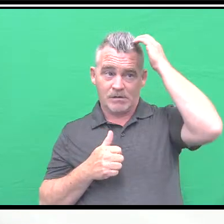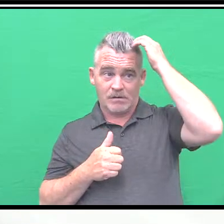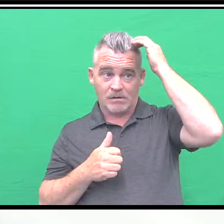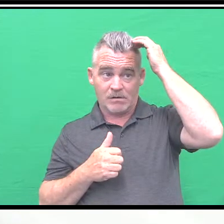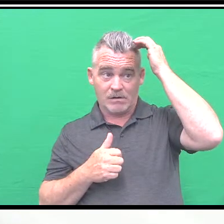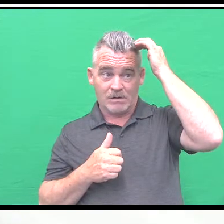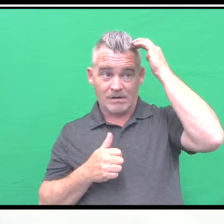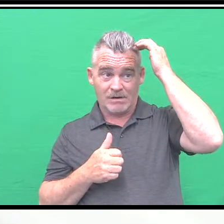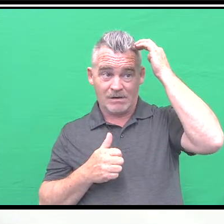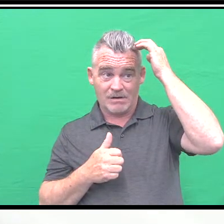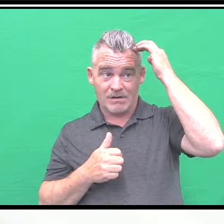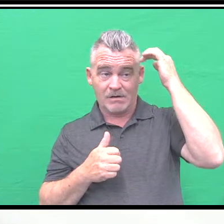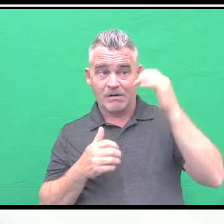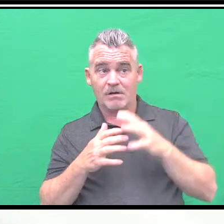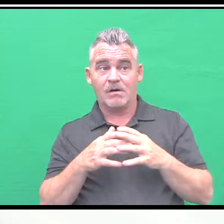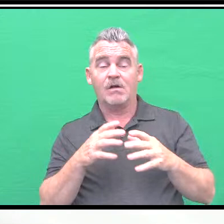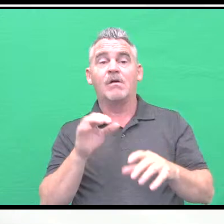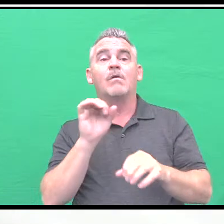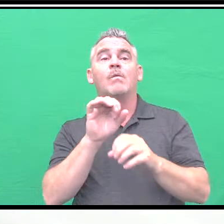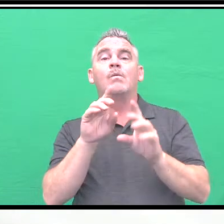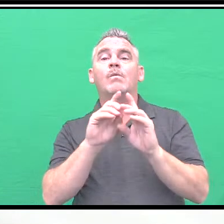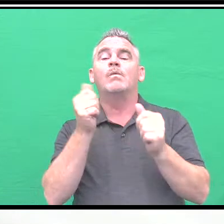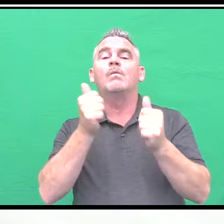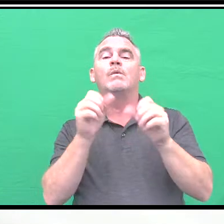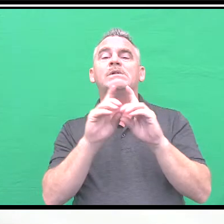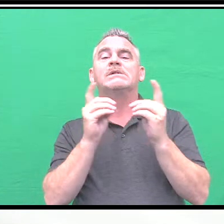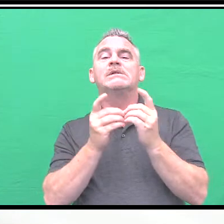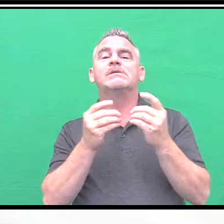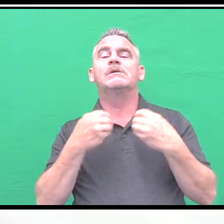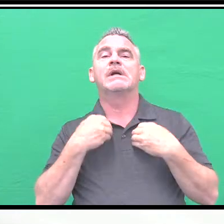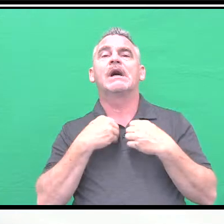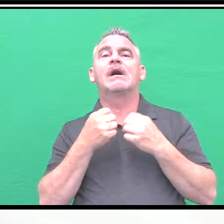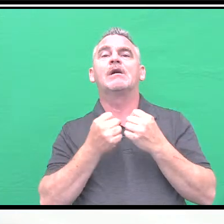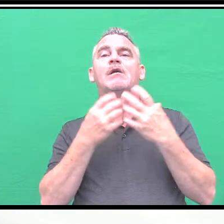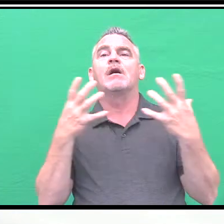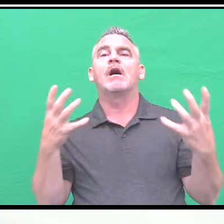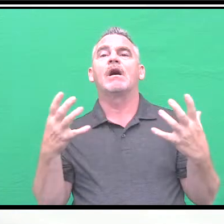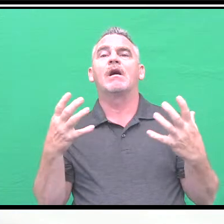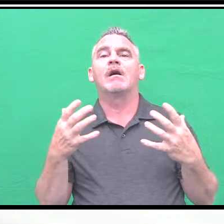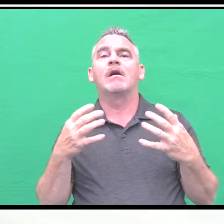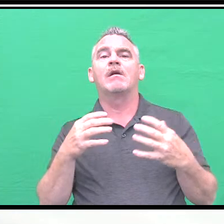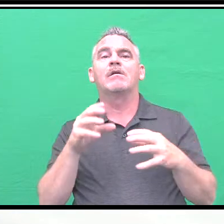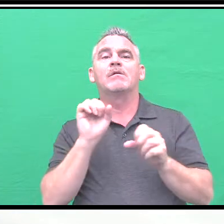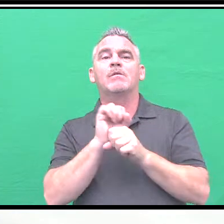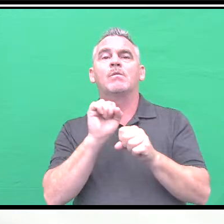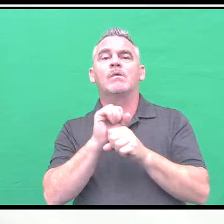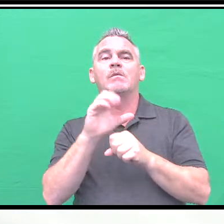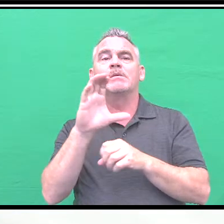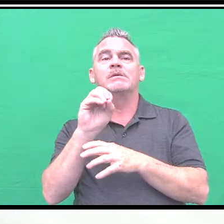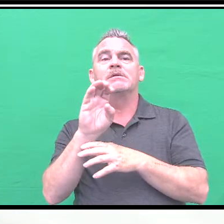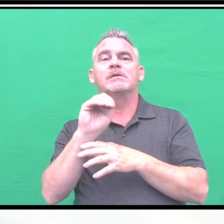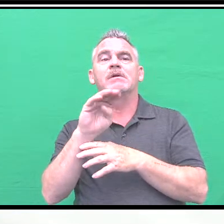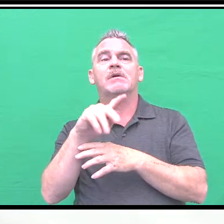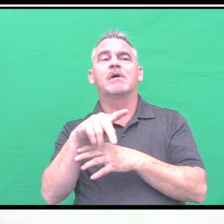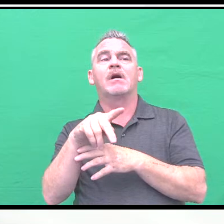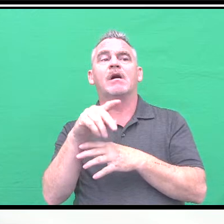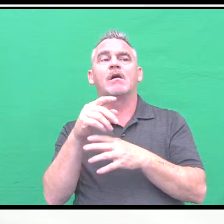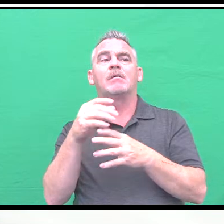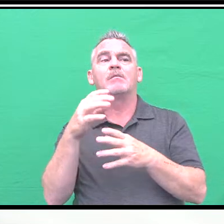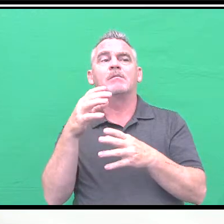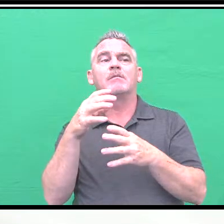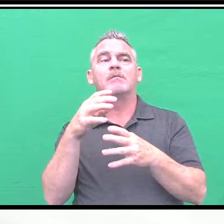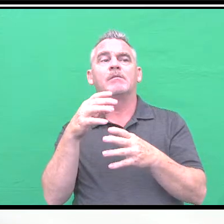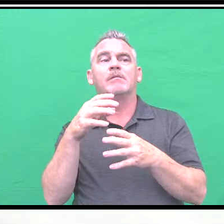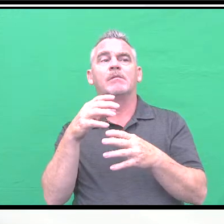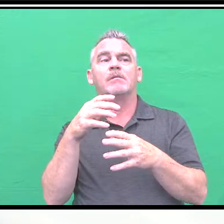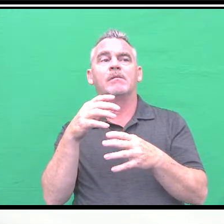number of work comp rates and cost. And we get special attention, and we focus on the areas where we need to try to prevent any